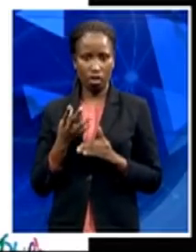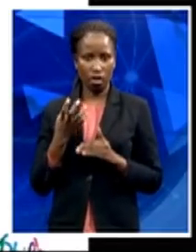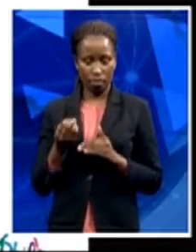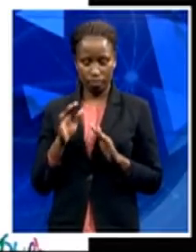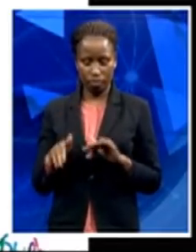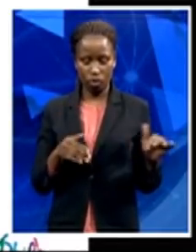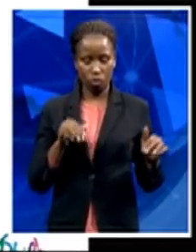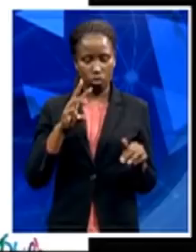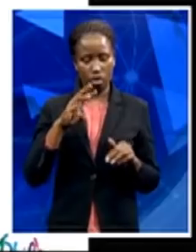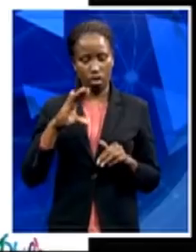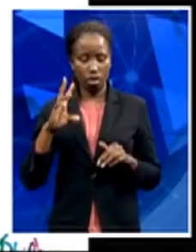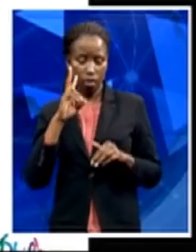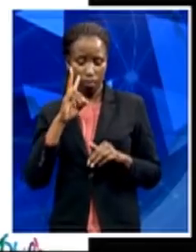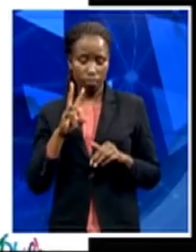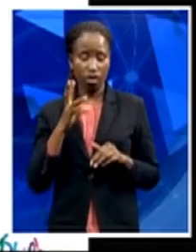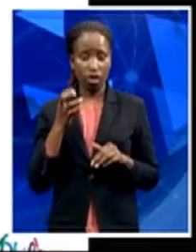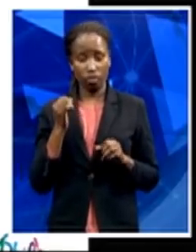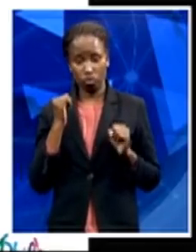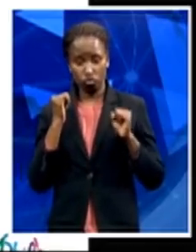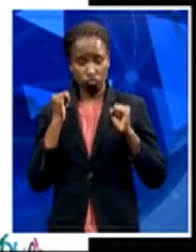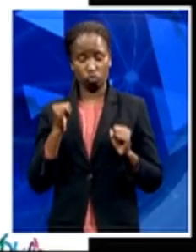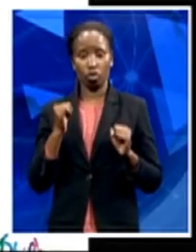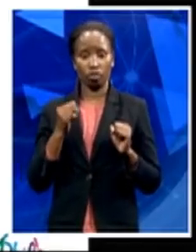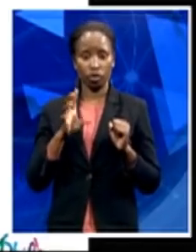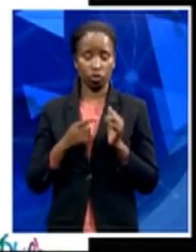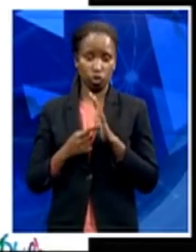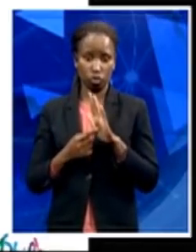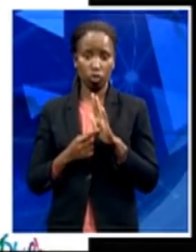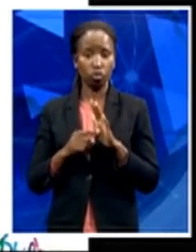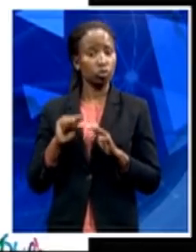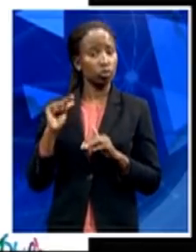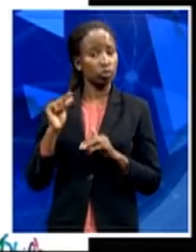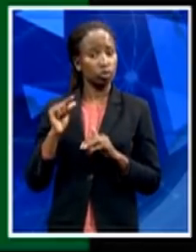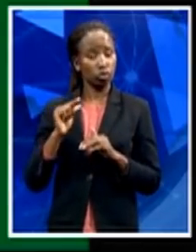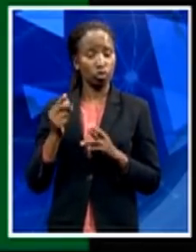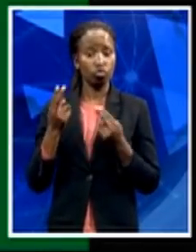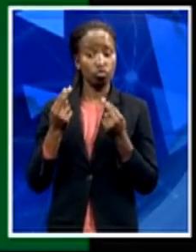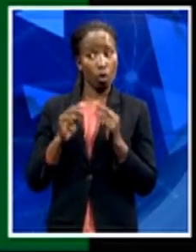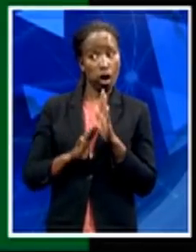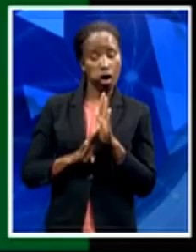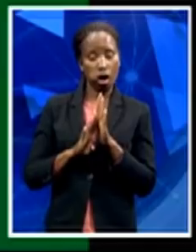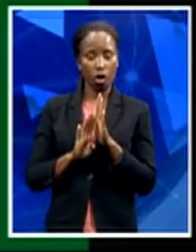strongly, showing that it will be crossing the new wave threshold very, very soon.